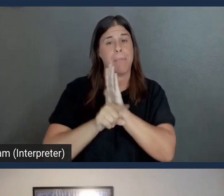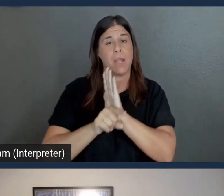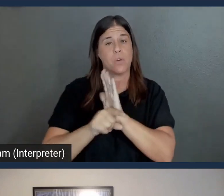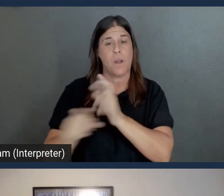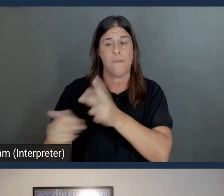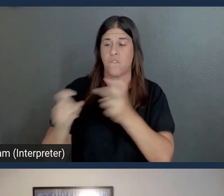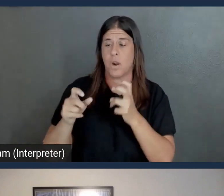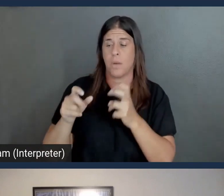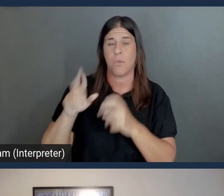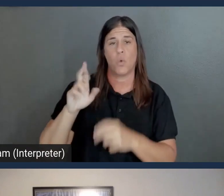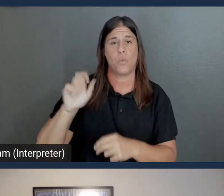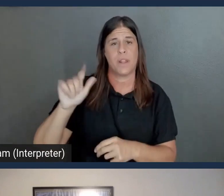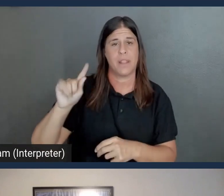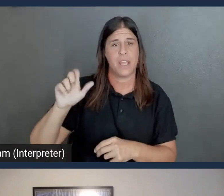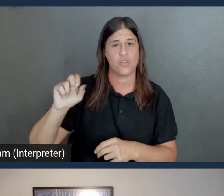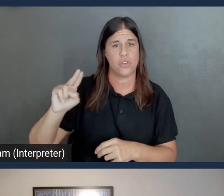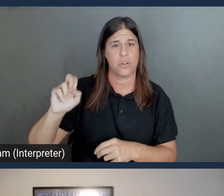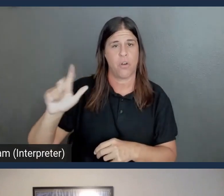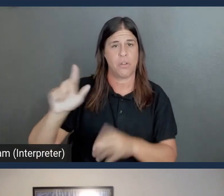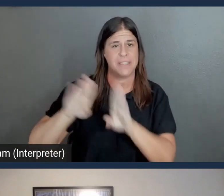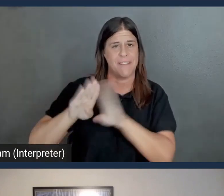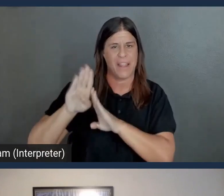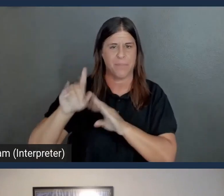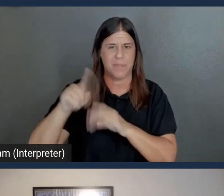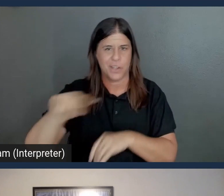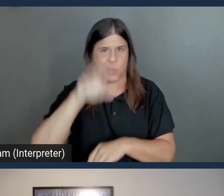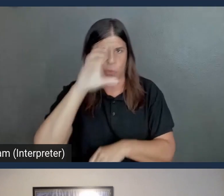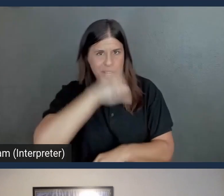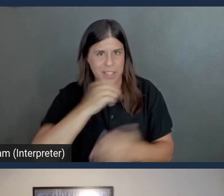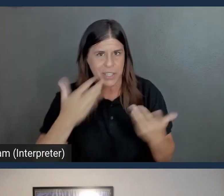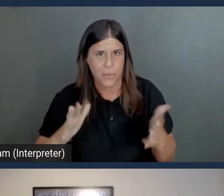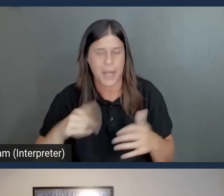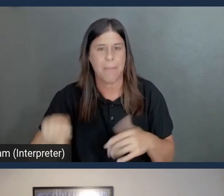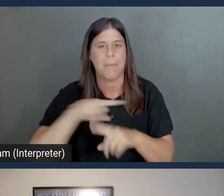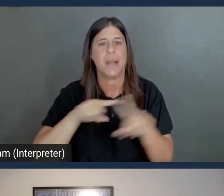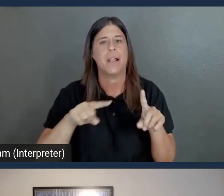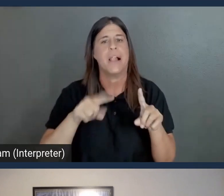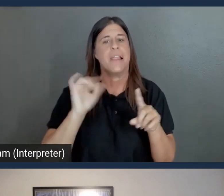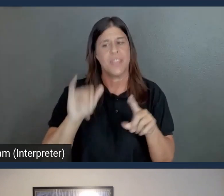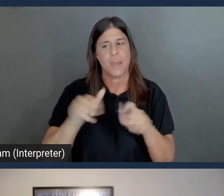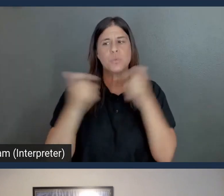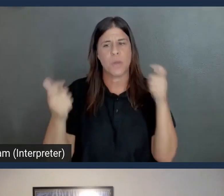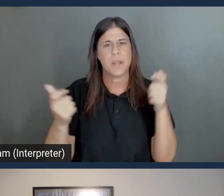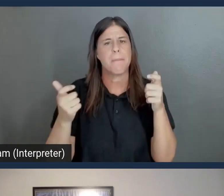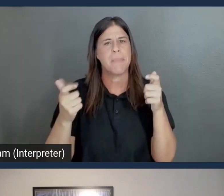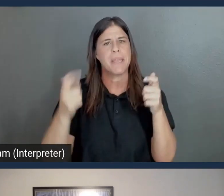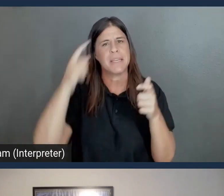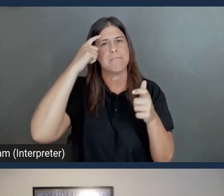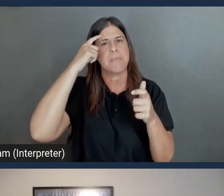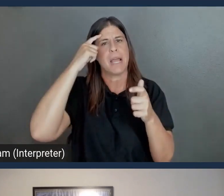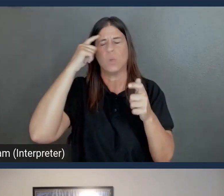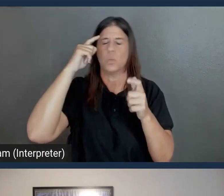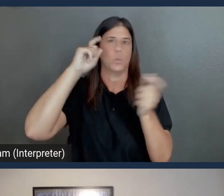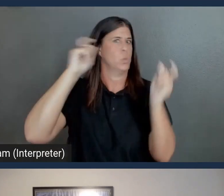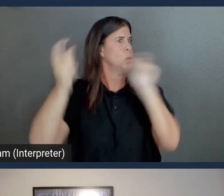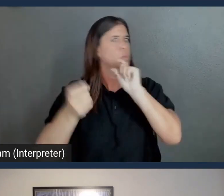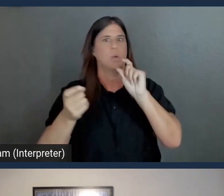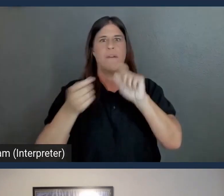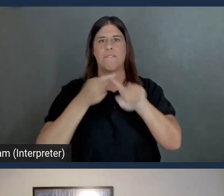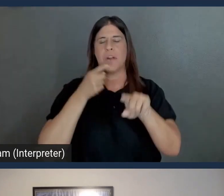relational developer experience, as I guess most everybody else's is. And that was one of the biggest kind of mind shifts to change is changing from